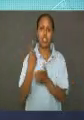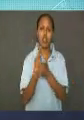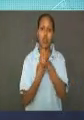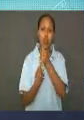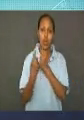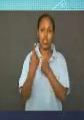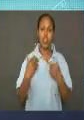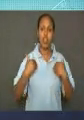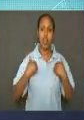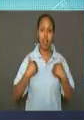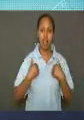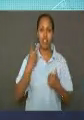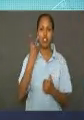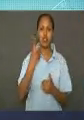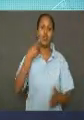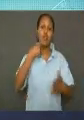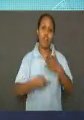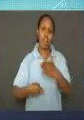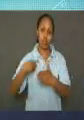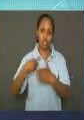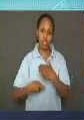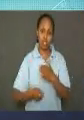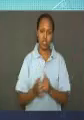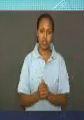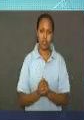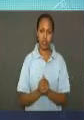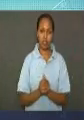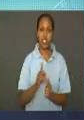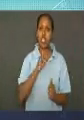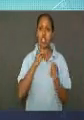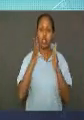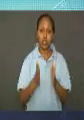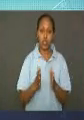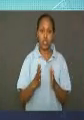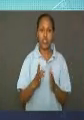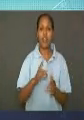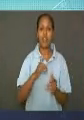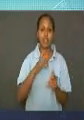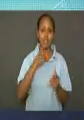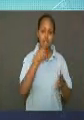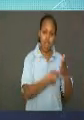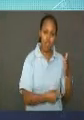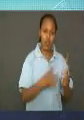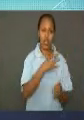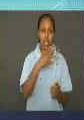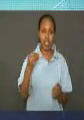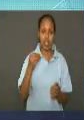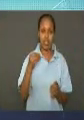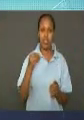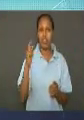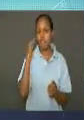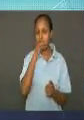have two values, a truth value and